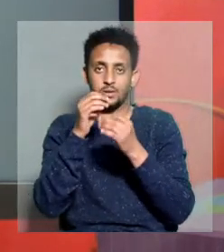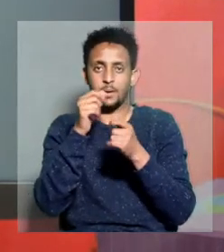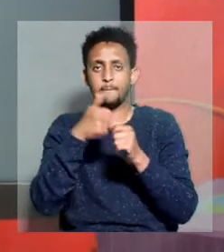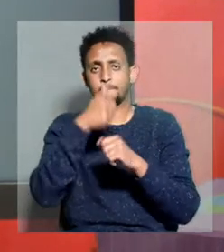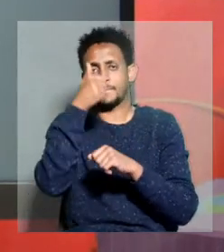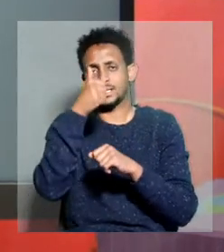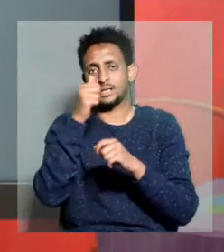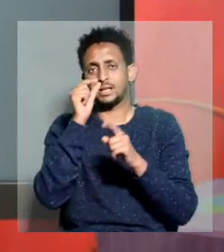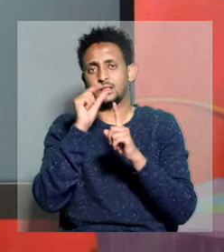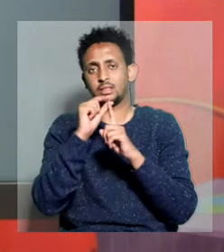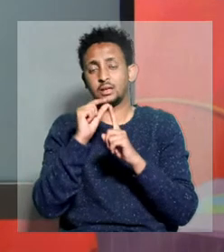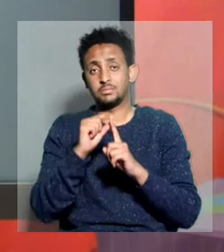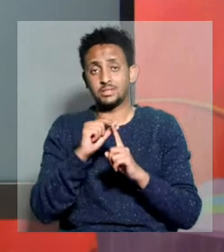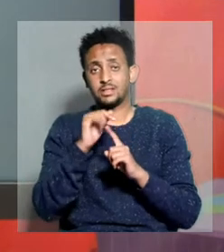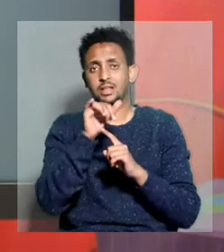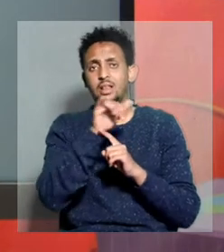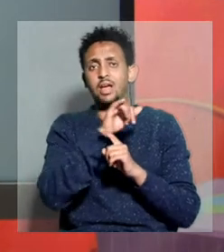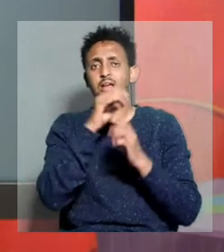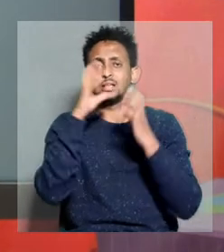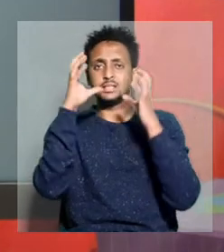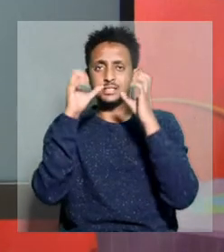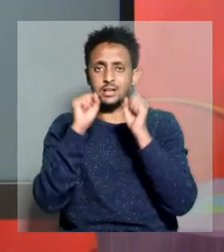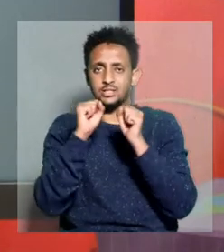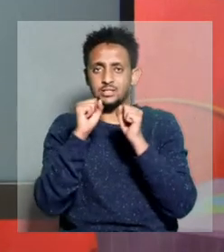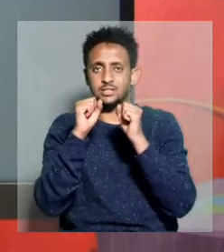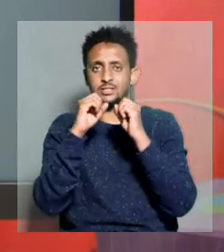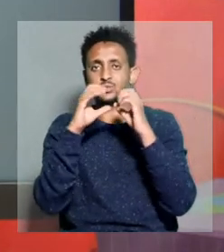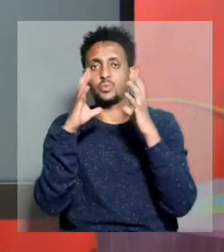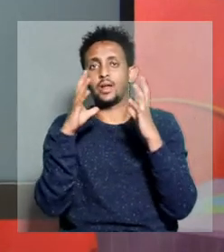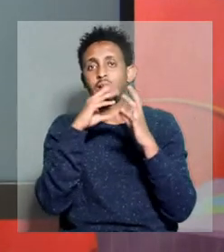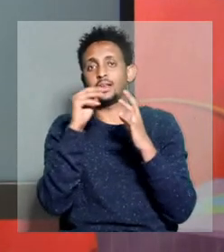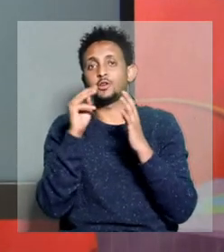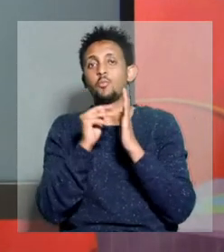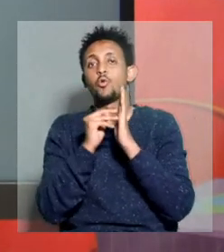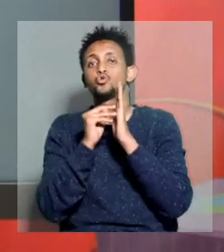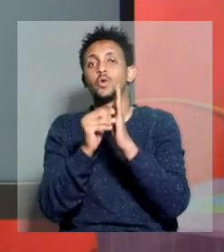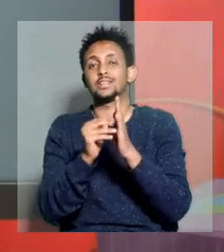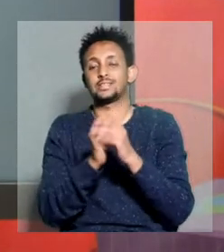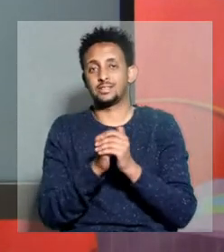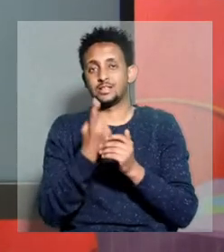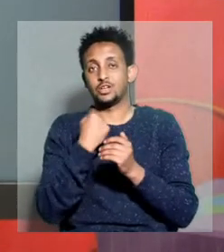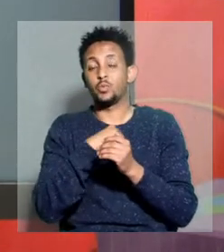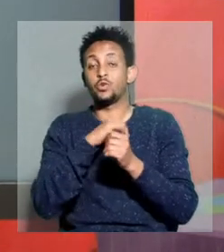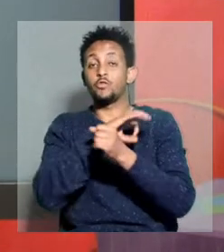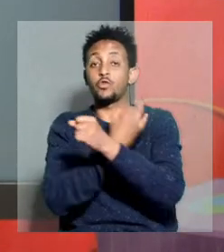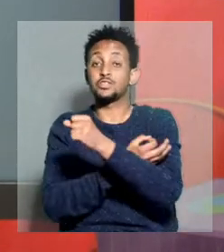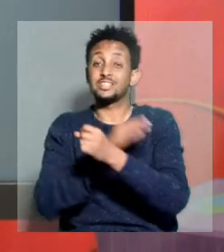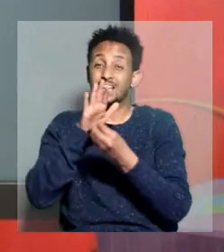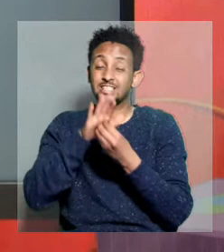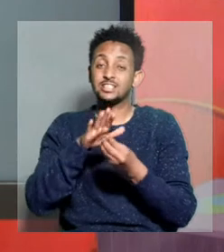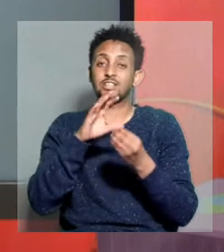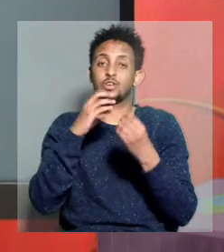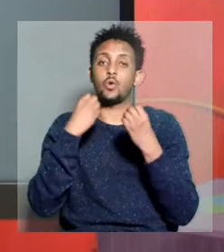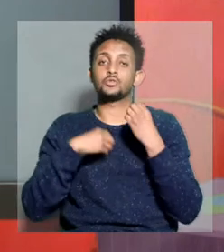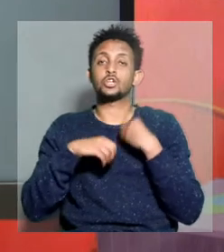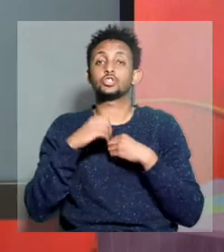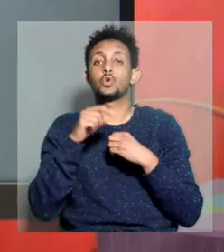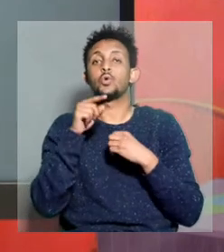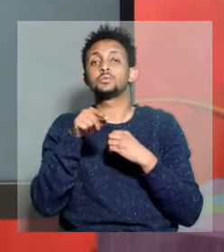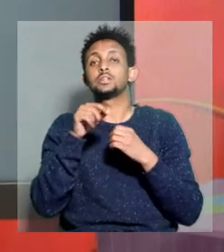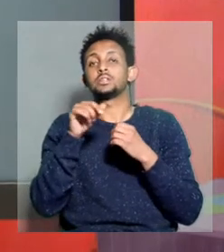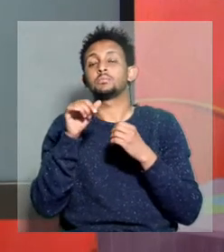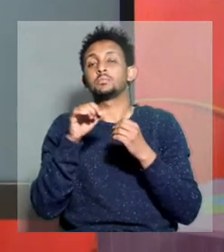basic terms like stress, strain, and modulus. As forces exerted on objects, the objects